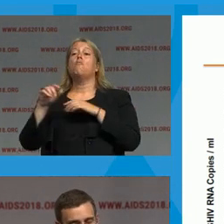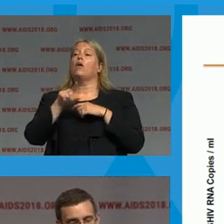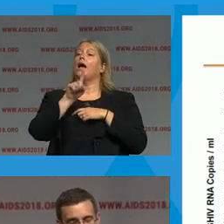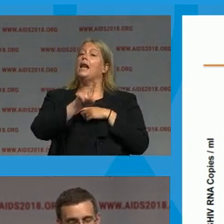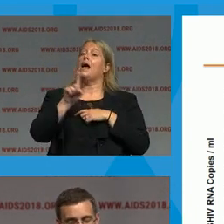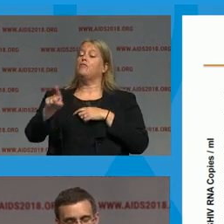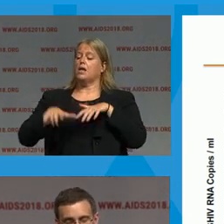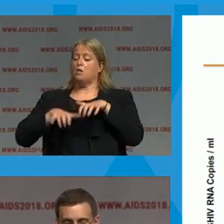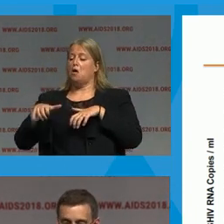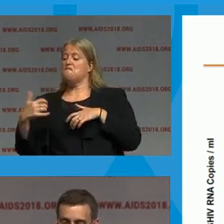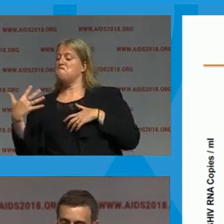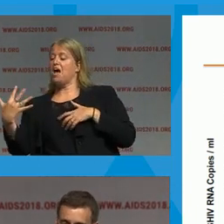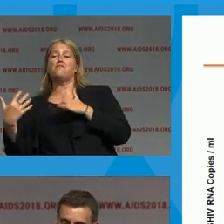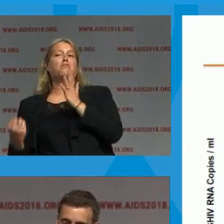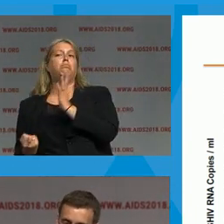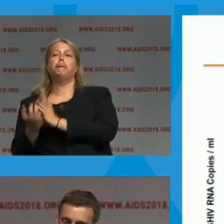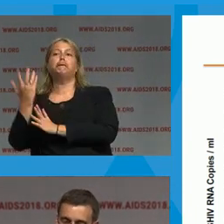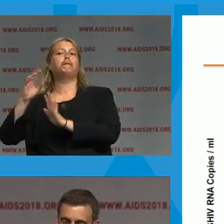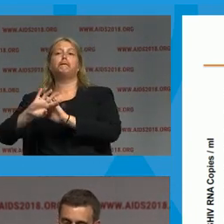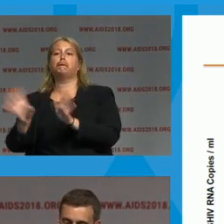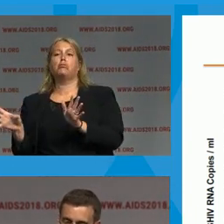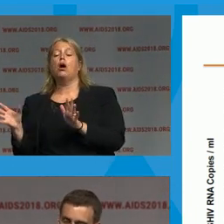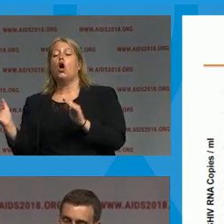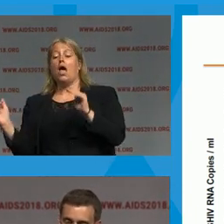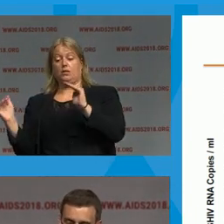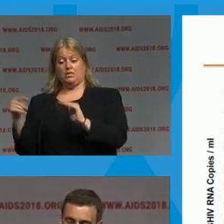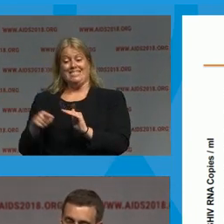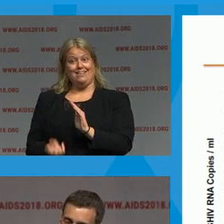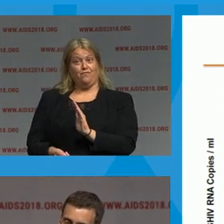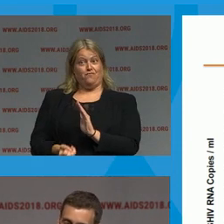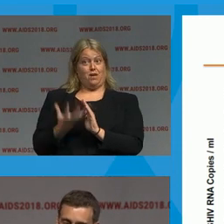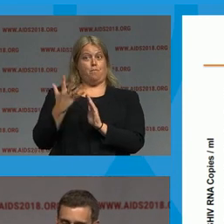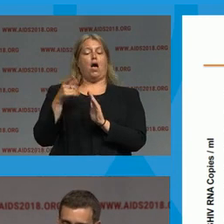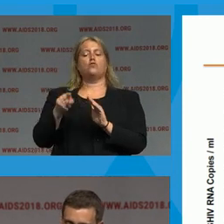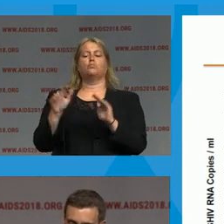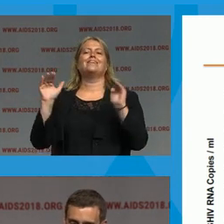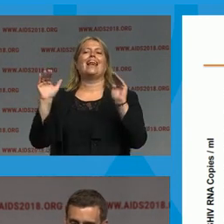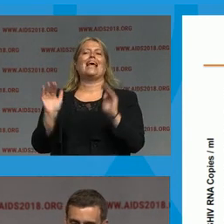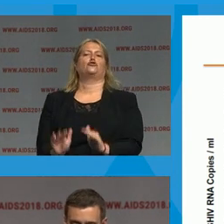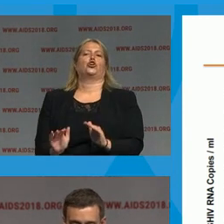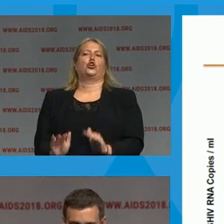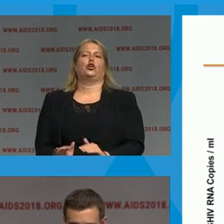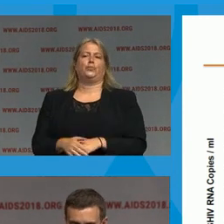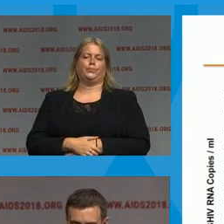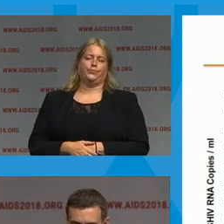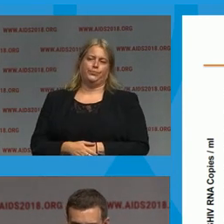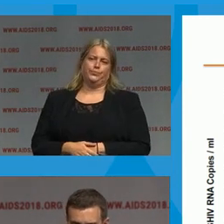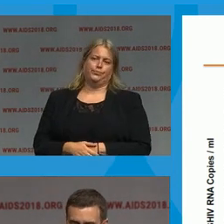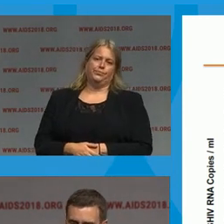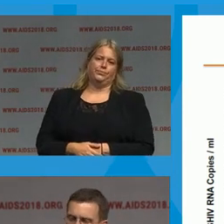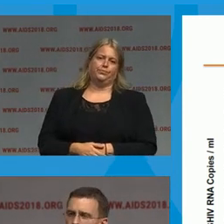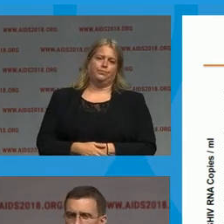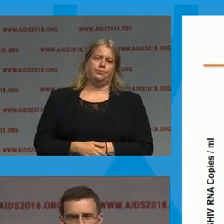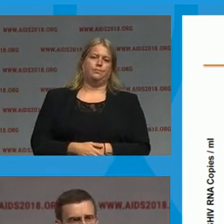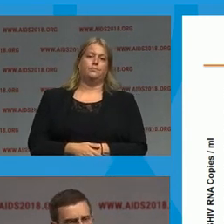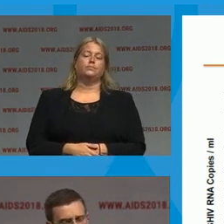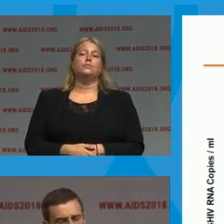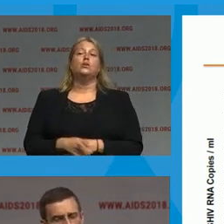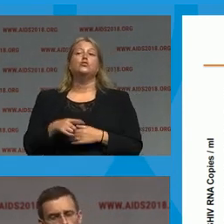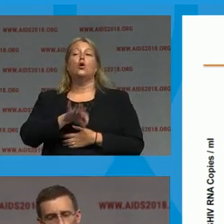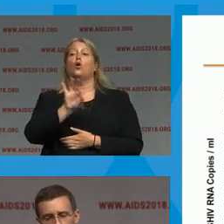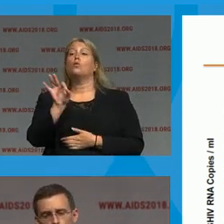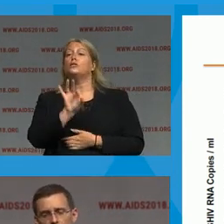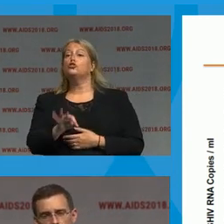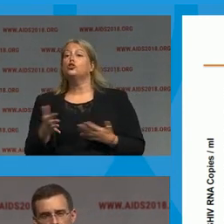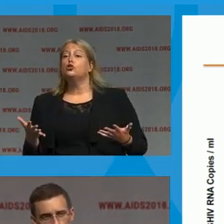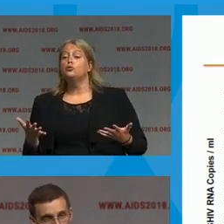all, and the animals that did rebound do so to a lesser degree, and this work is from Dan Baruch's group. So the question is,